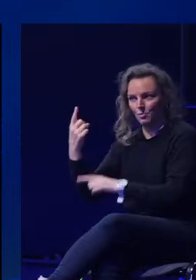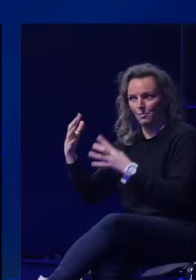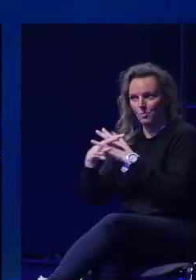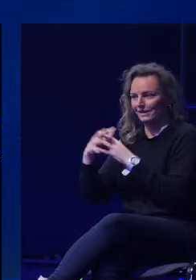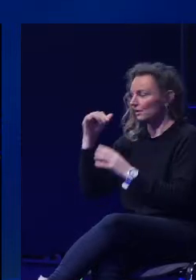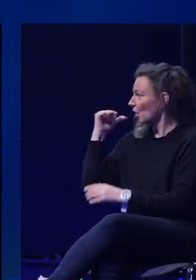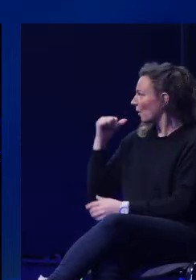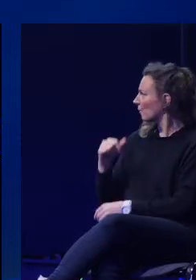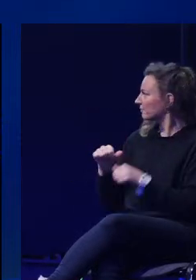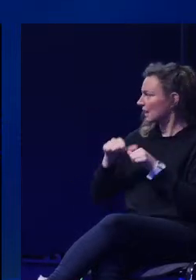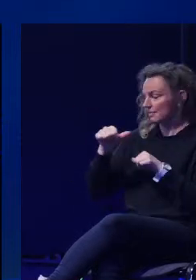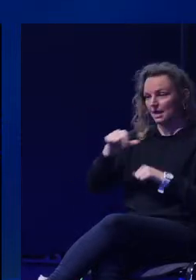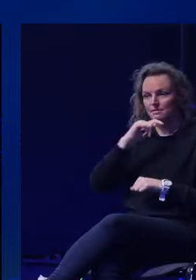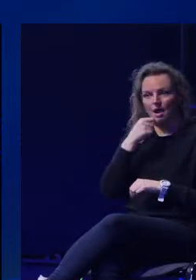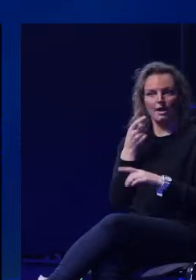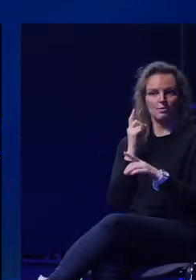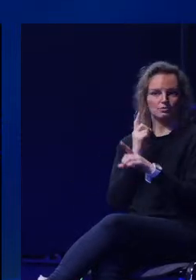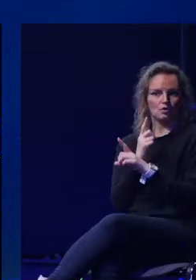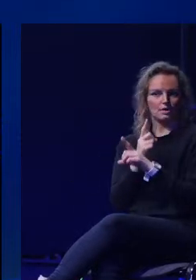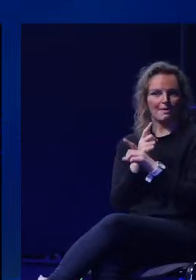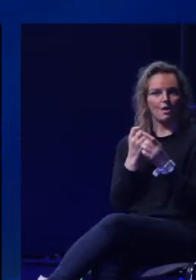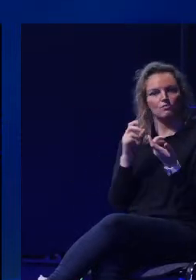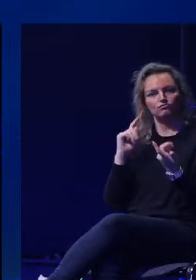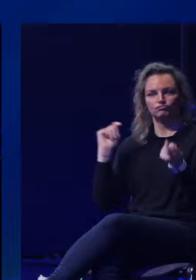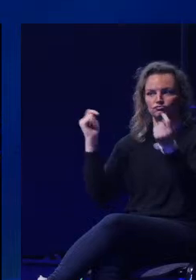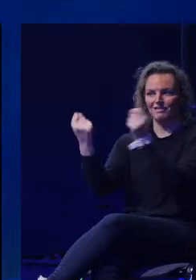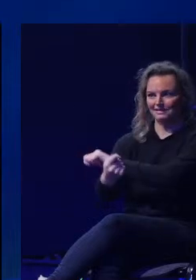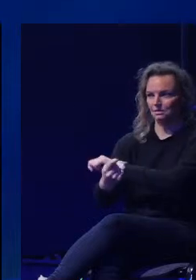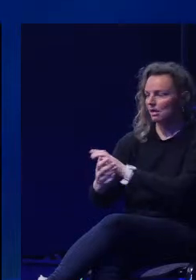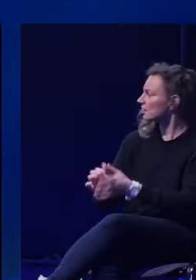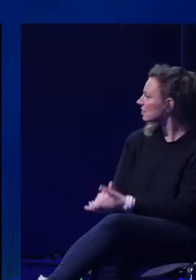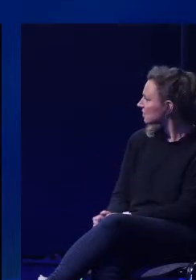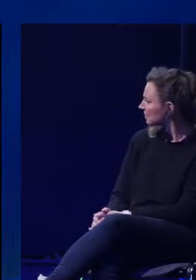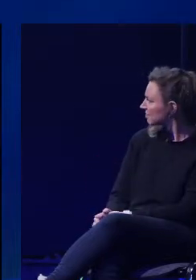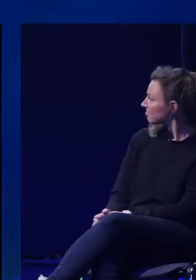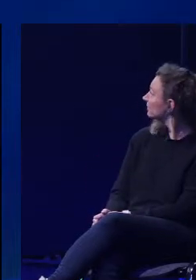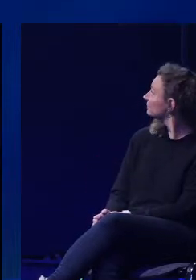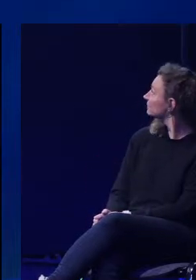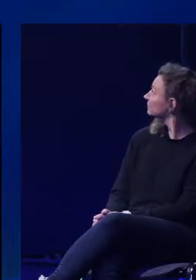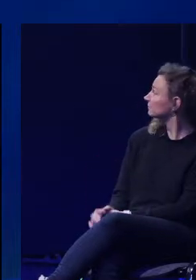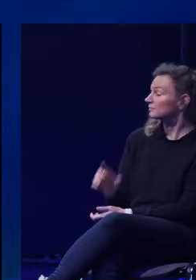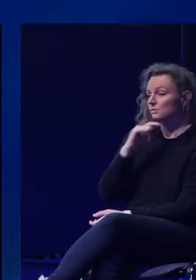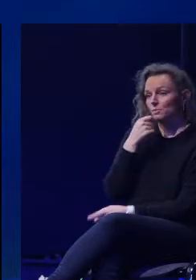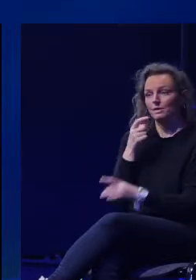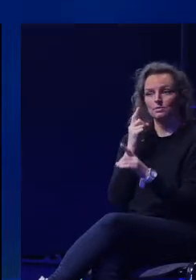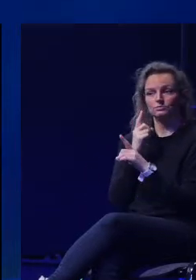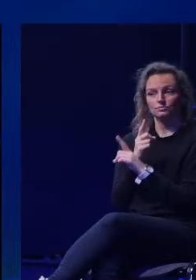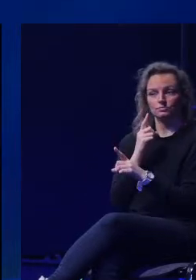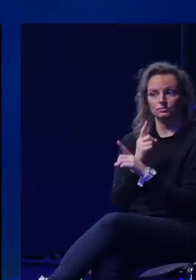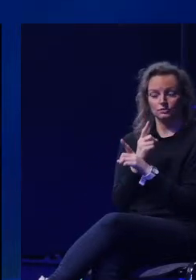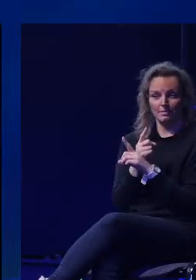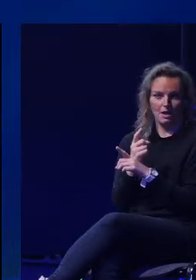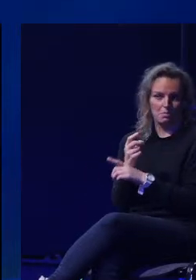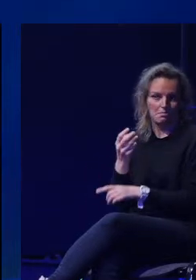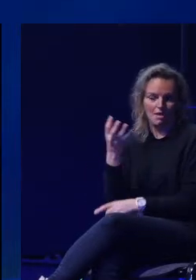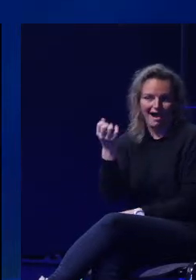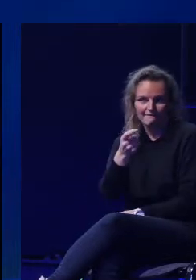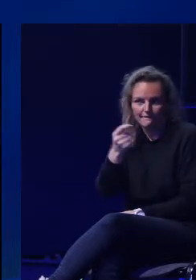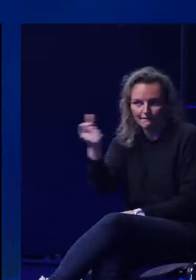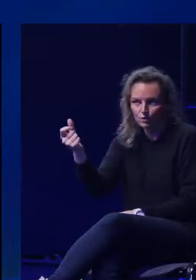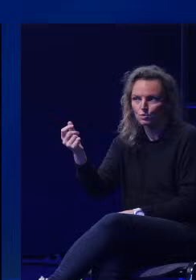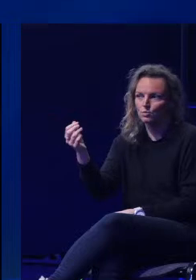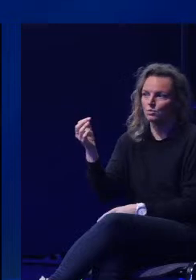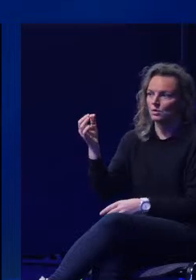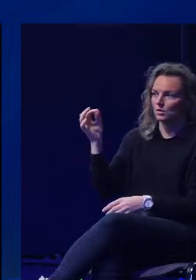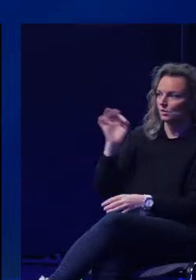then I'm going to talk about Radical, and then we'll talk a little bit about, I have a few prepared questions for Paul and Haider